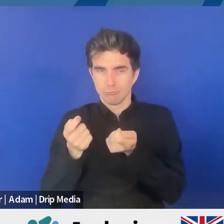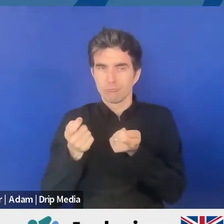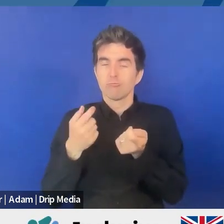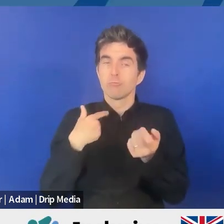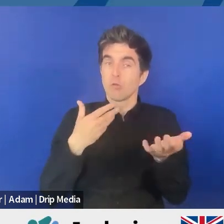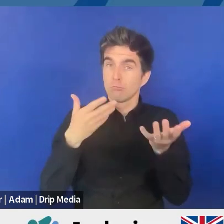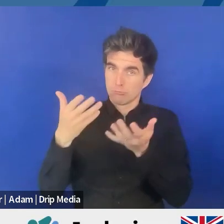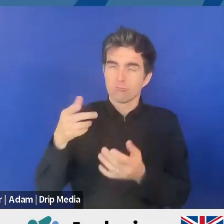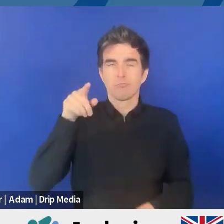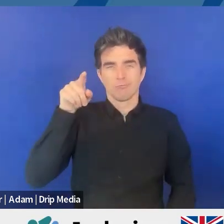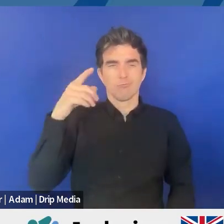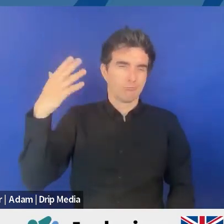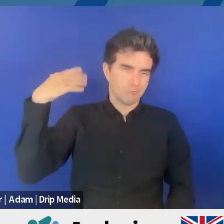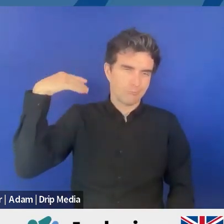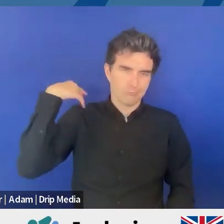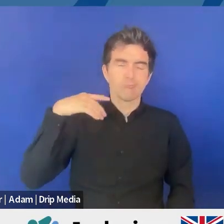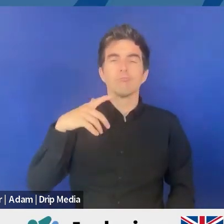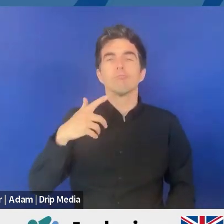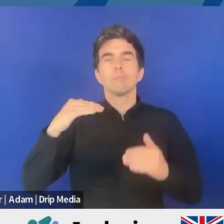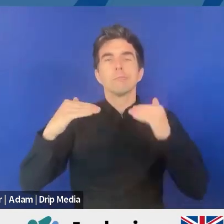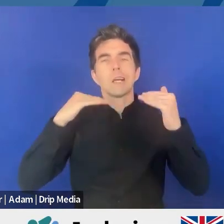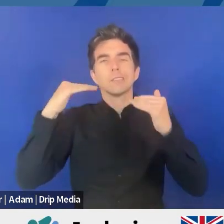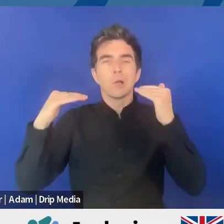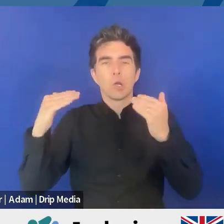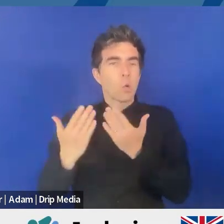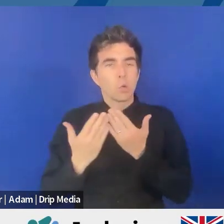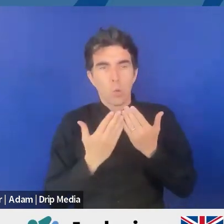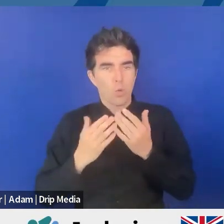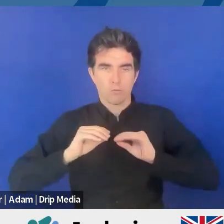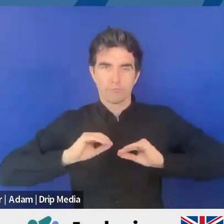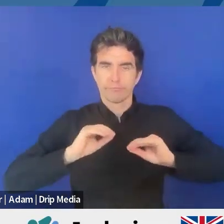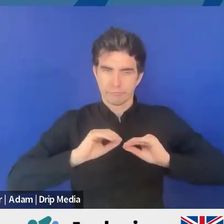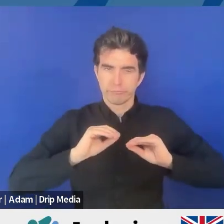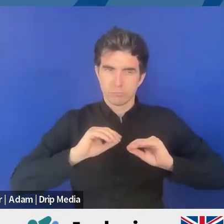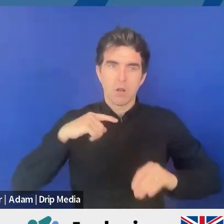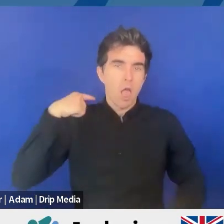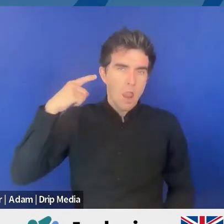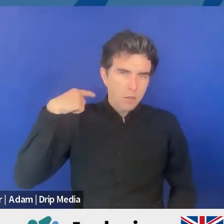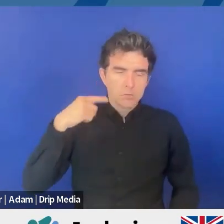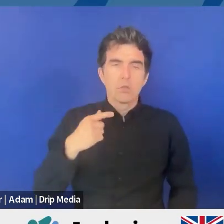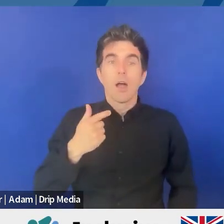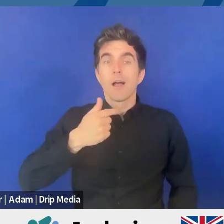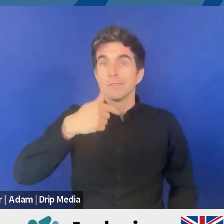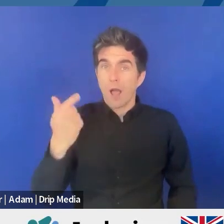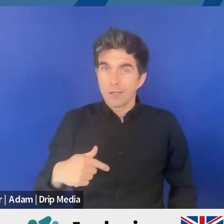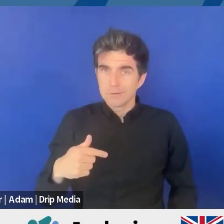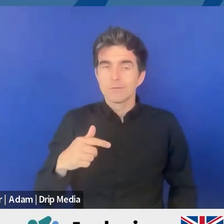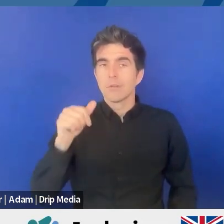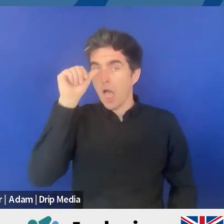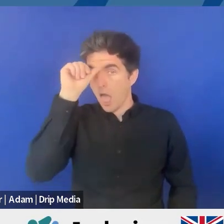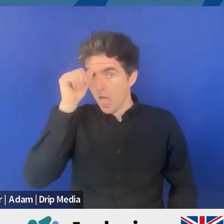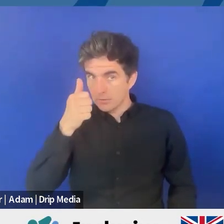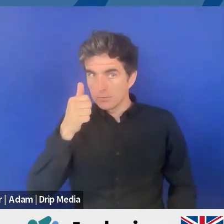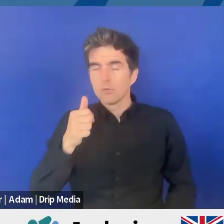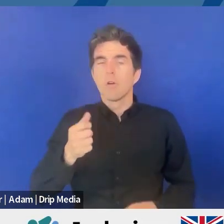former secondary school teacher. She taught in schools in London, Tanzania, and India. She then worked on education policy in prisons in the